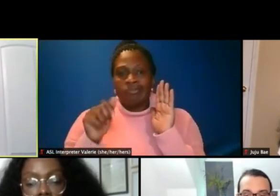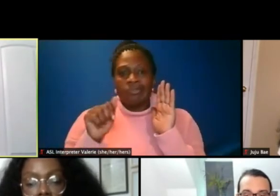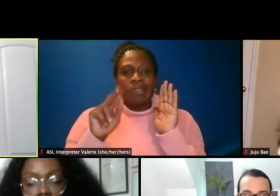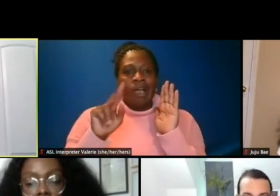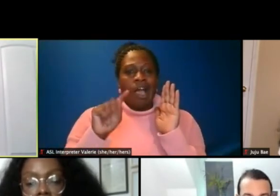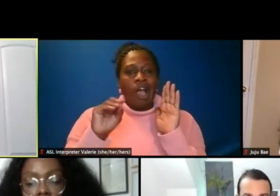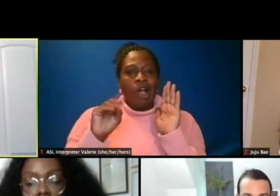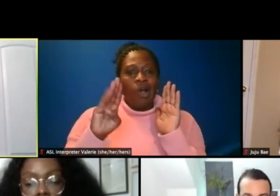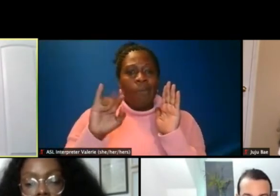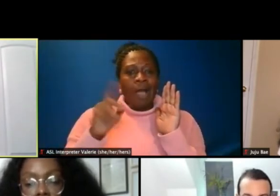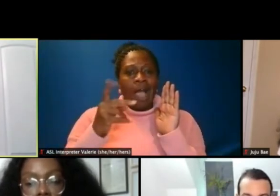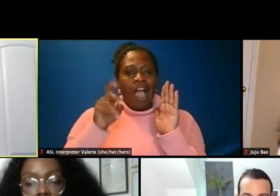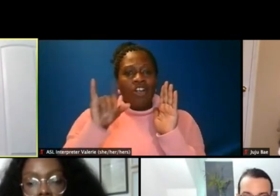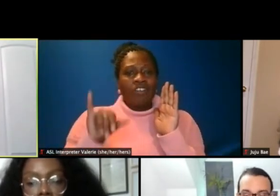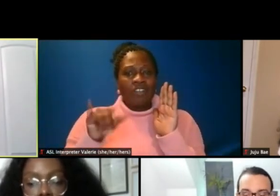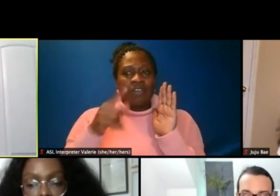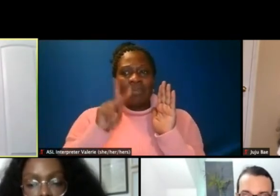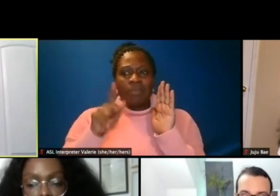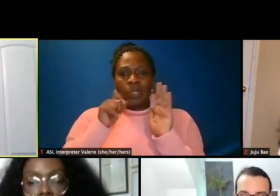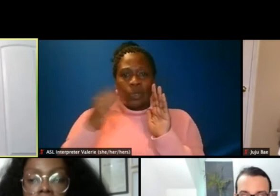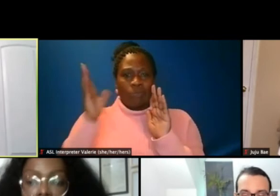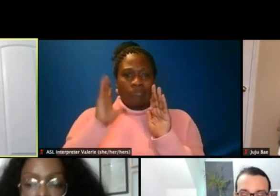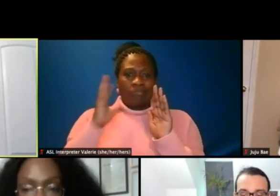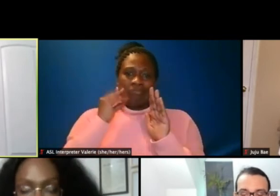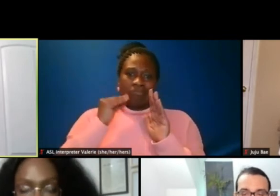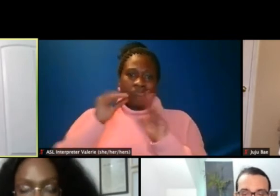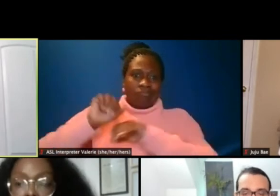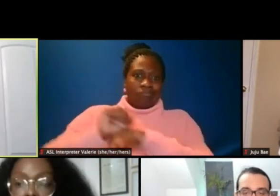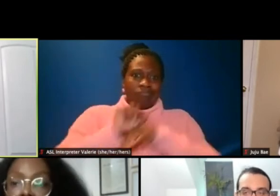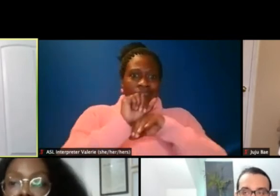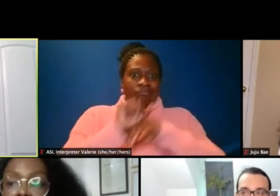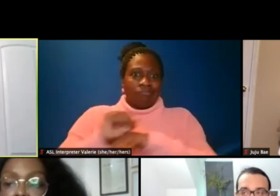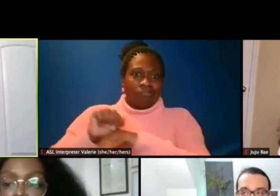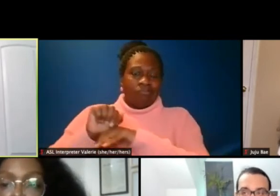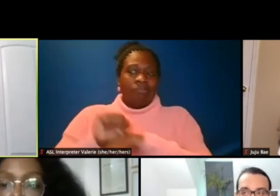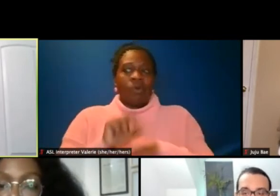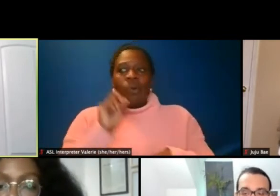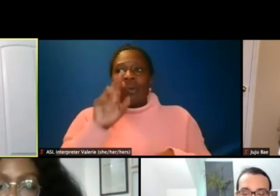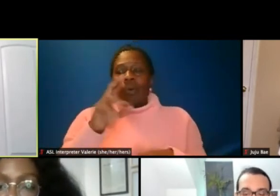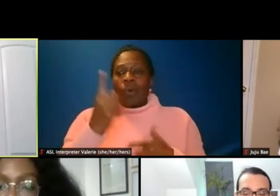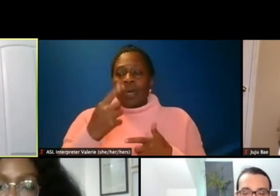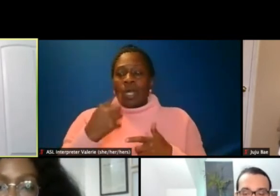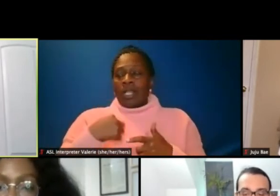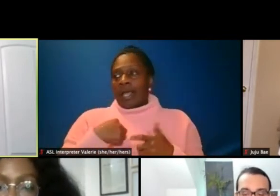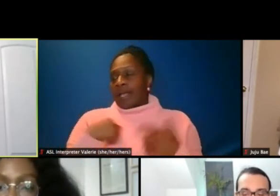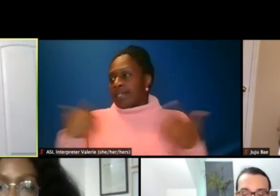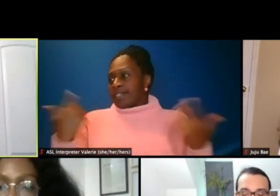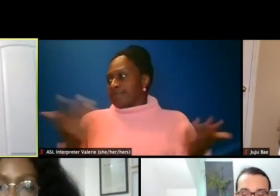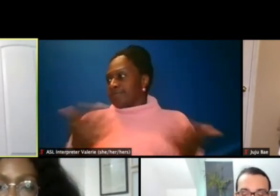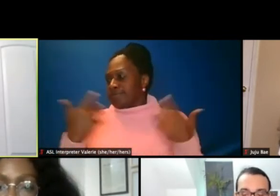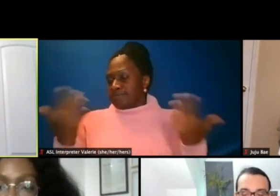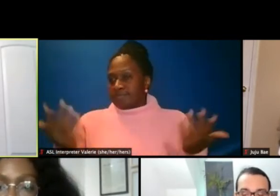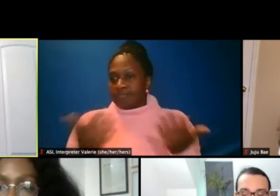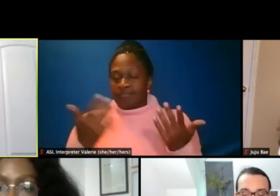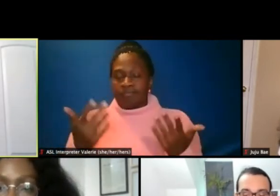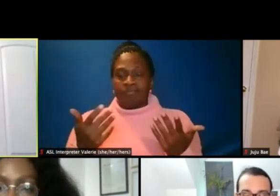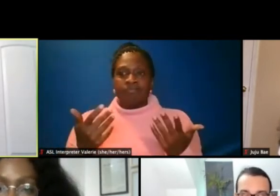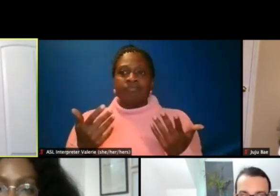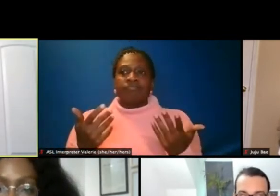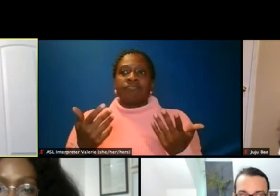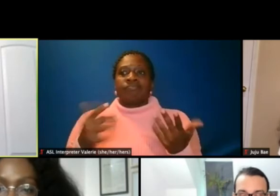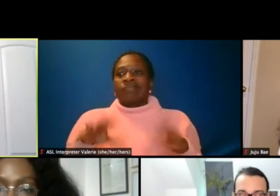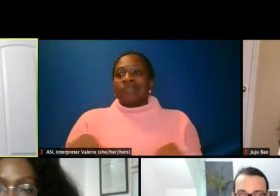autobiographies of enslaved African Americans, or when I would